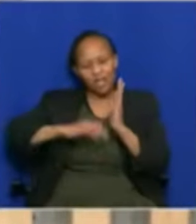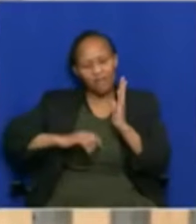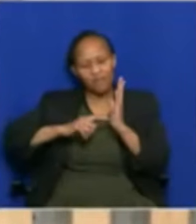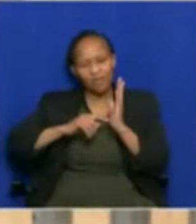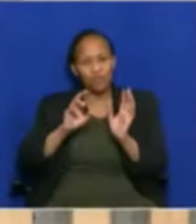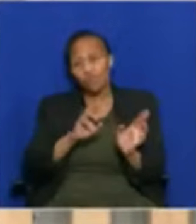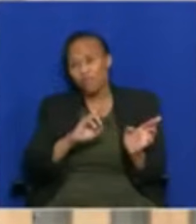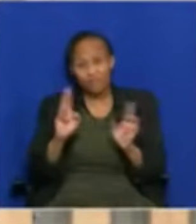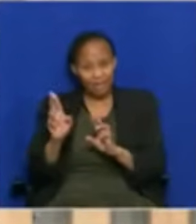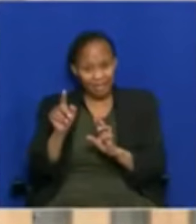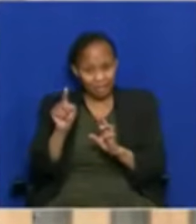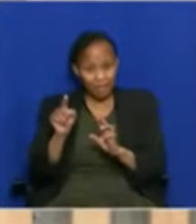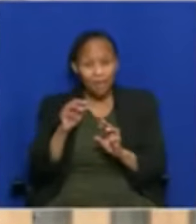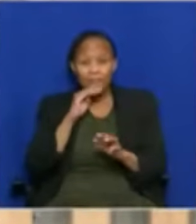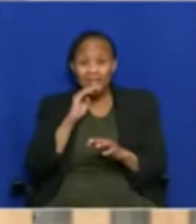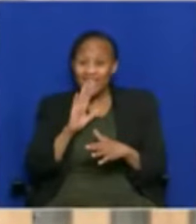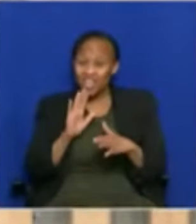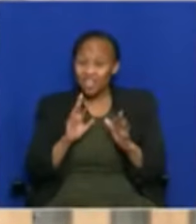Yes.